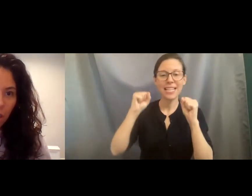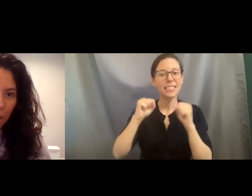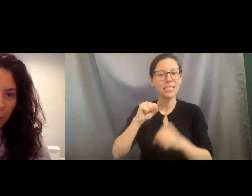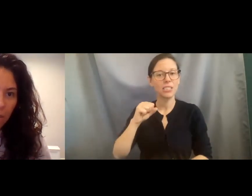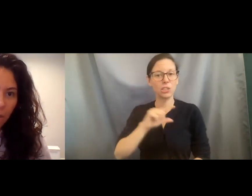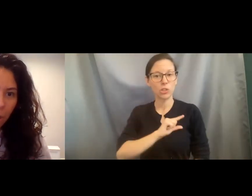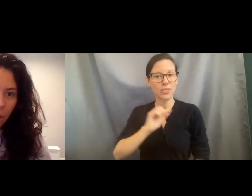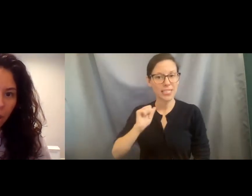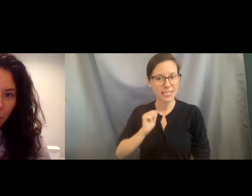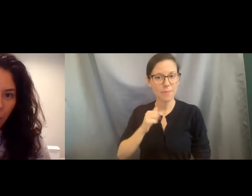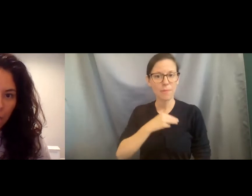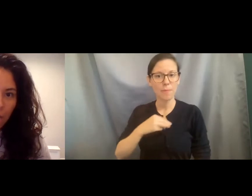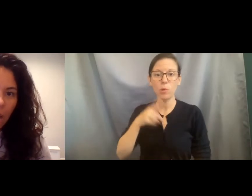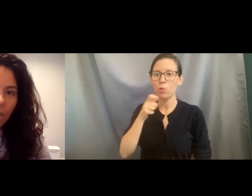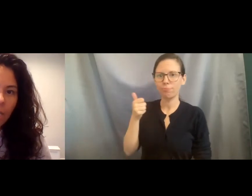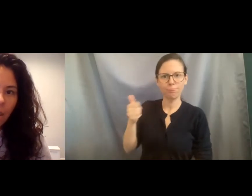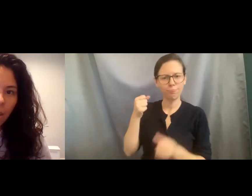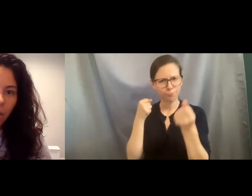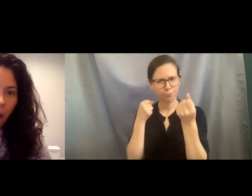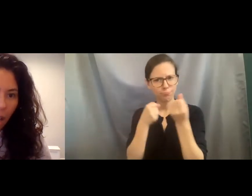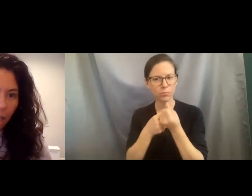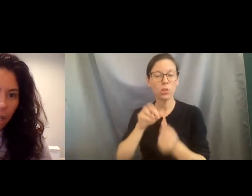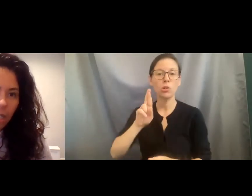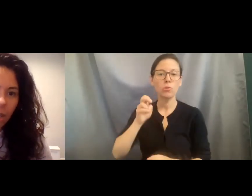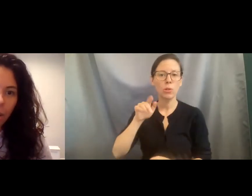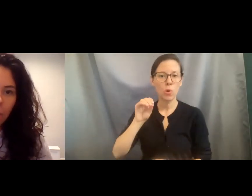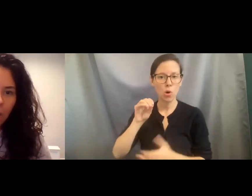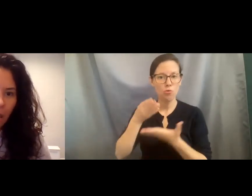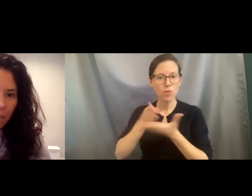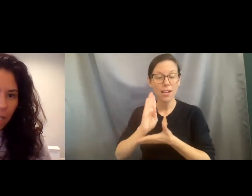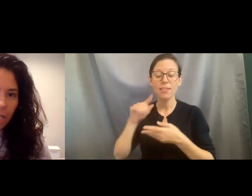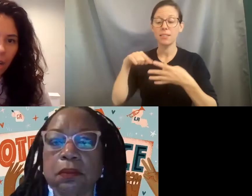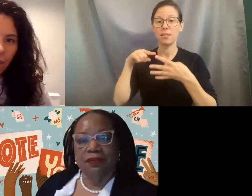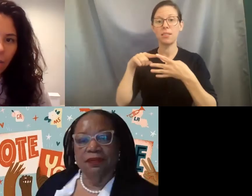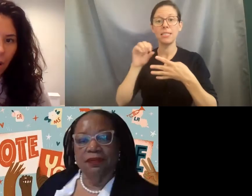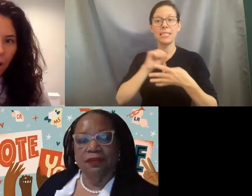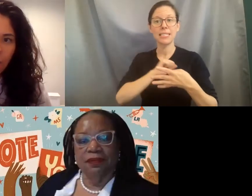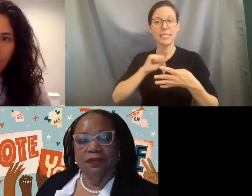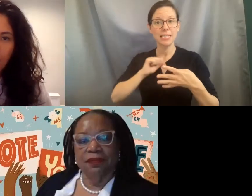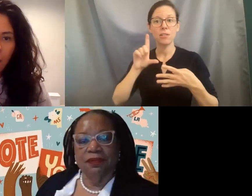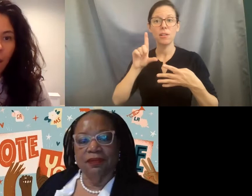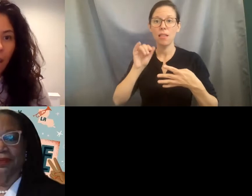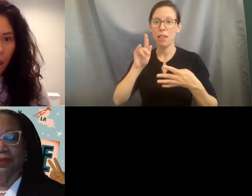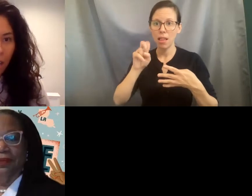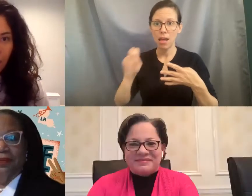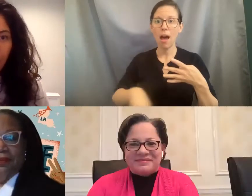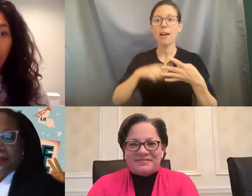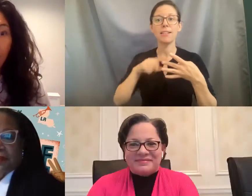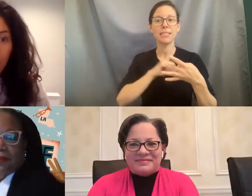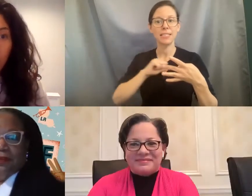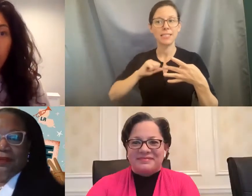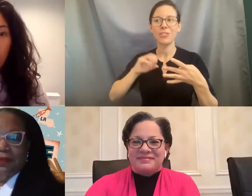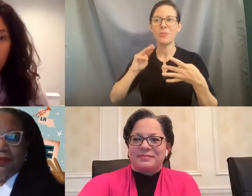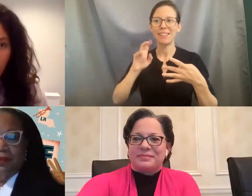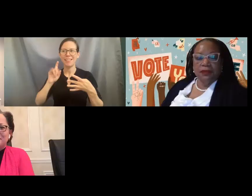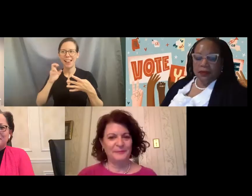who are champions for reproductive rights: Senator Locke, Senator McClellan, Senator Pavola, Delegate Herring.